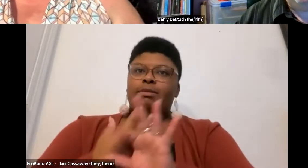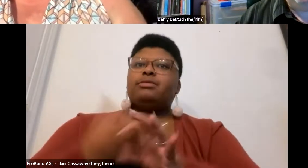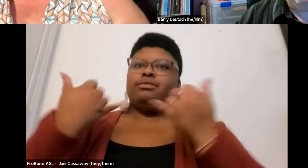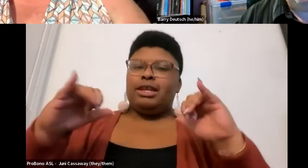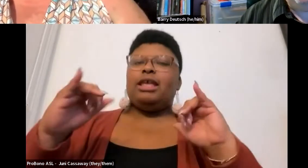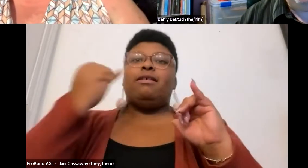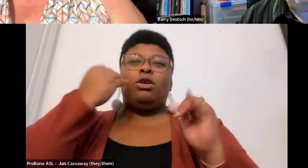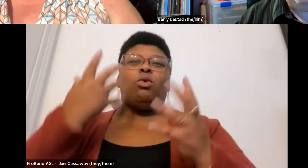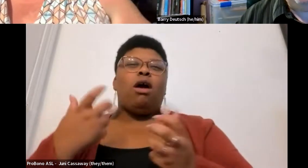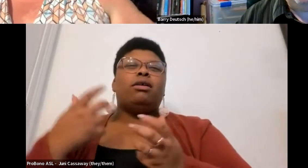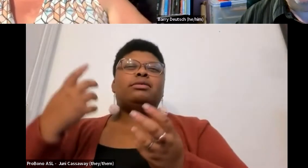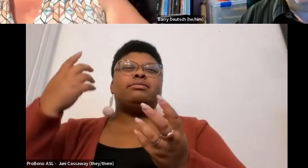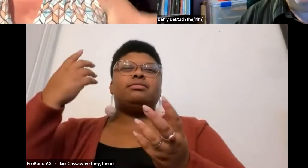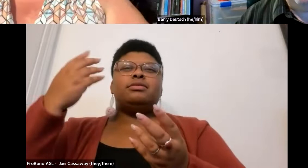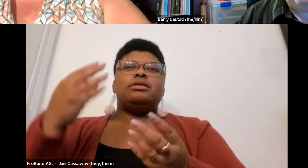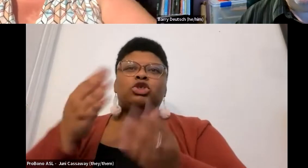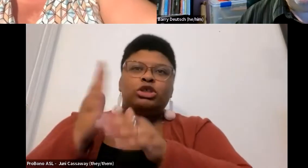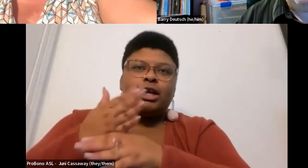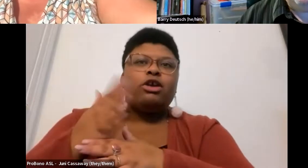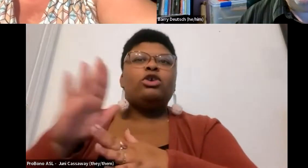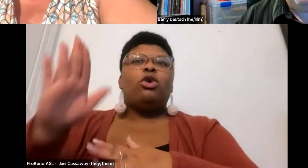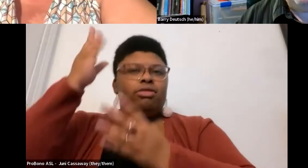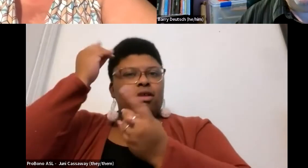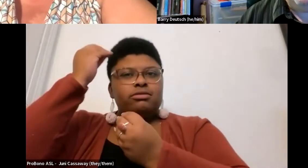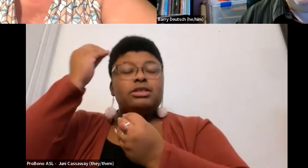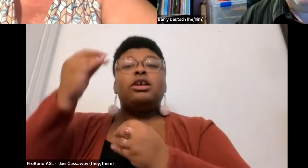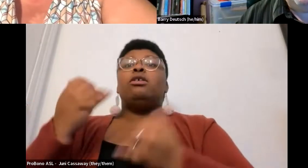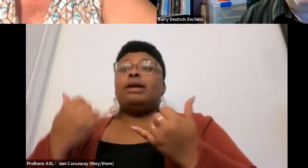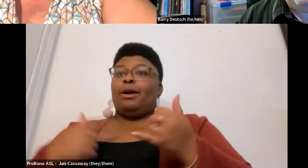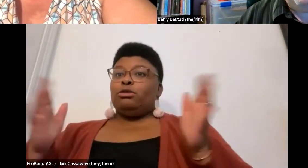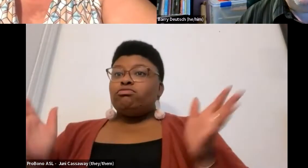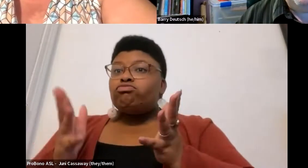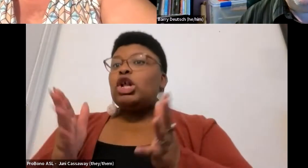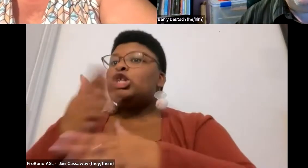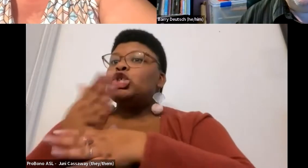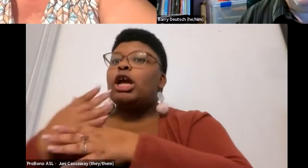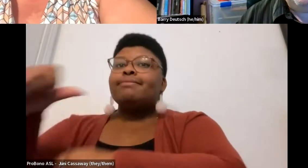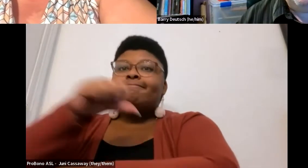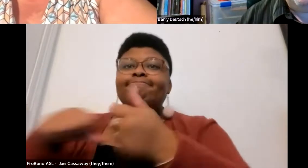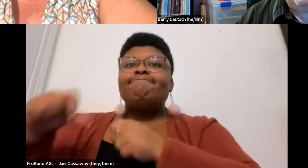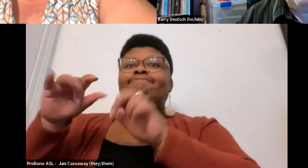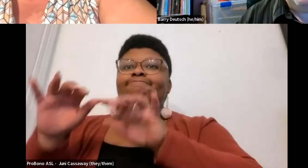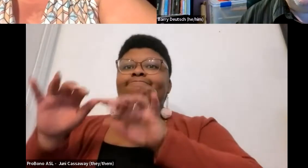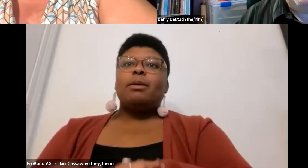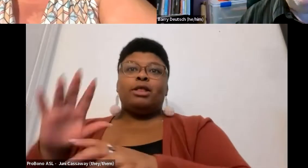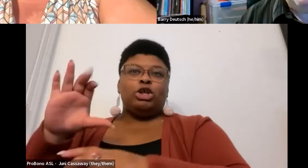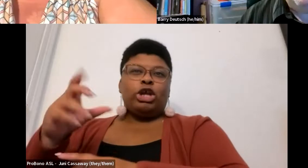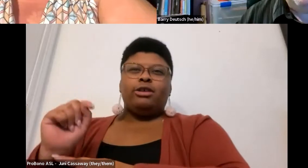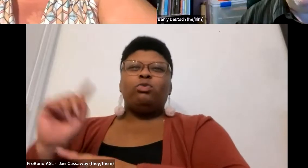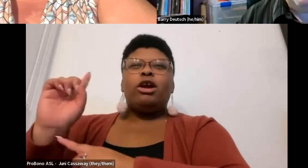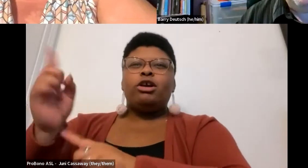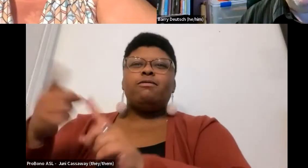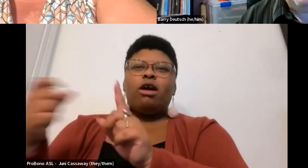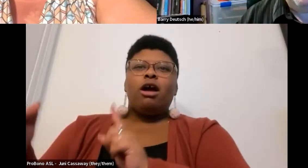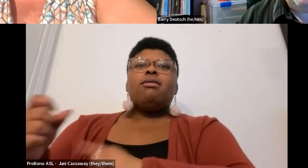considering. For now, we encourage those of you who are here with us to share with each other where you are from, whatever you call it, and whatever else